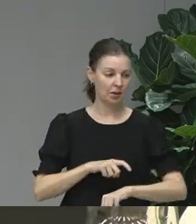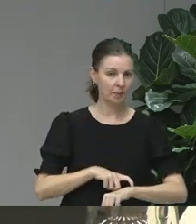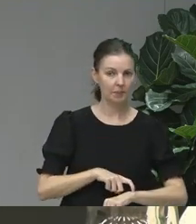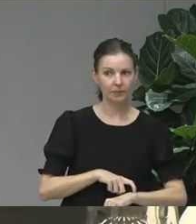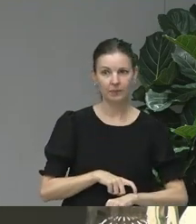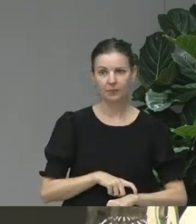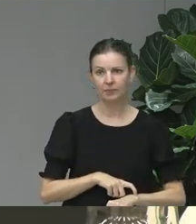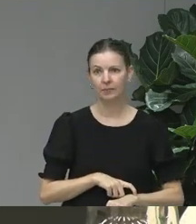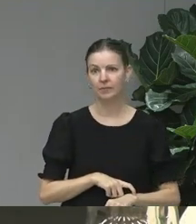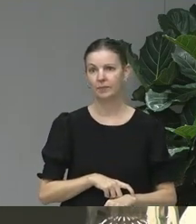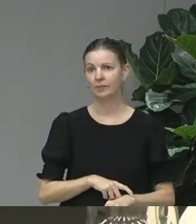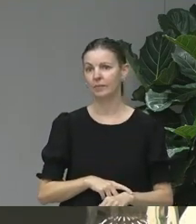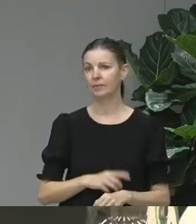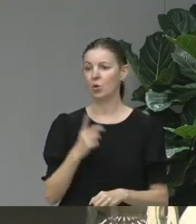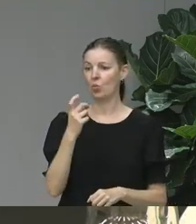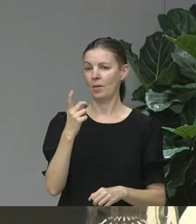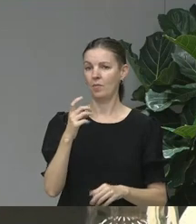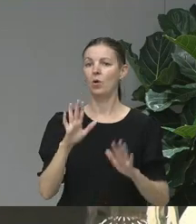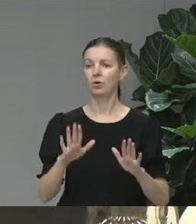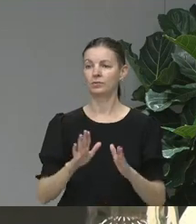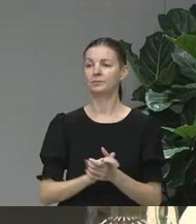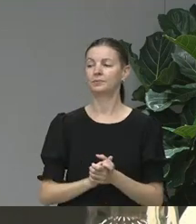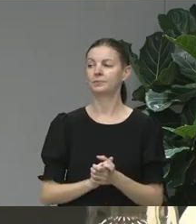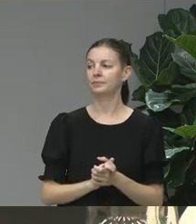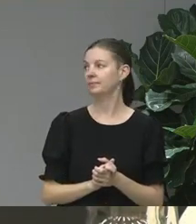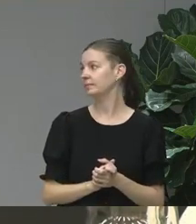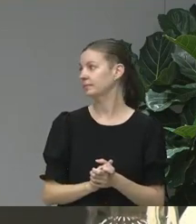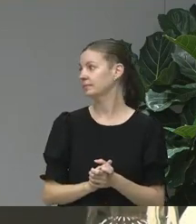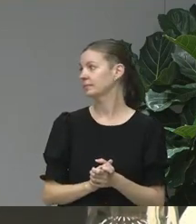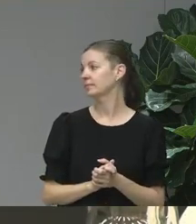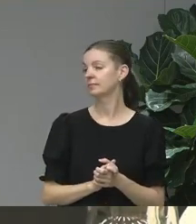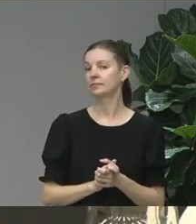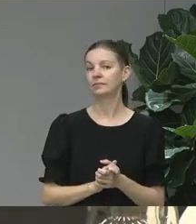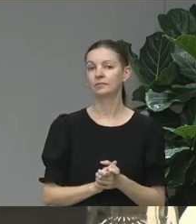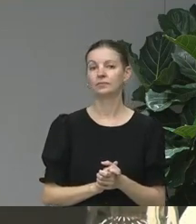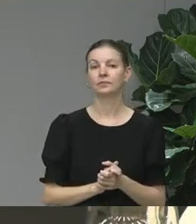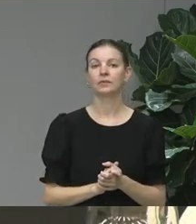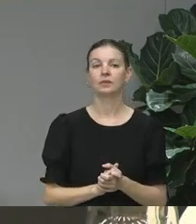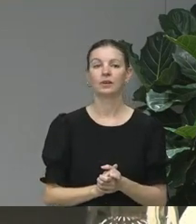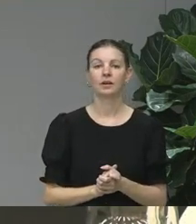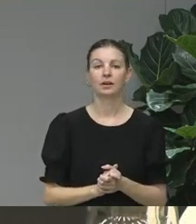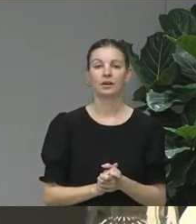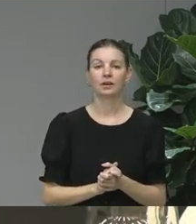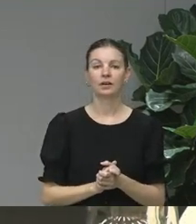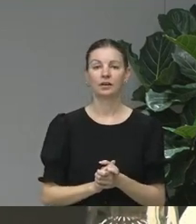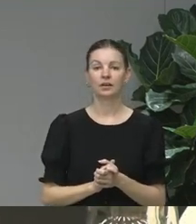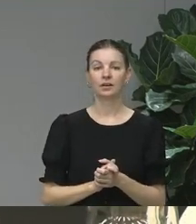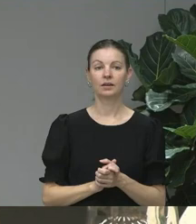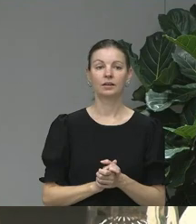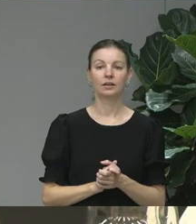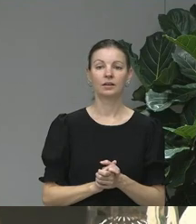tracking? One more and then, okay. I'll go there and then there's one more online question.